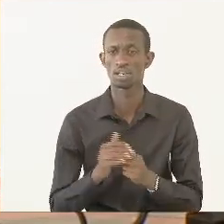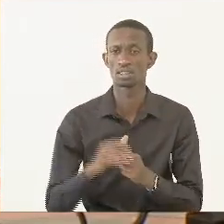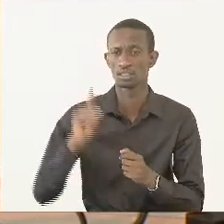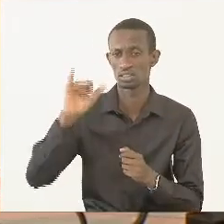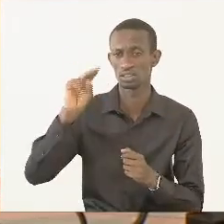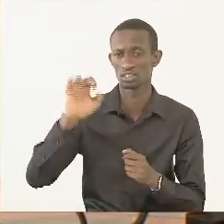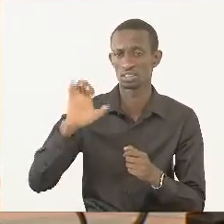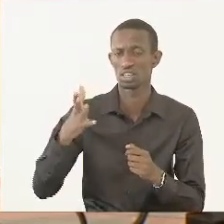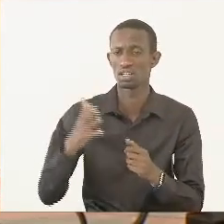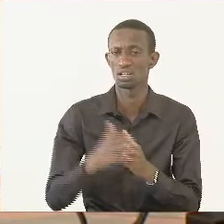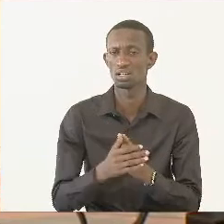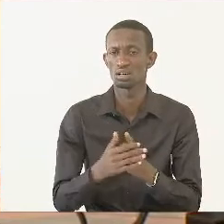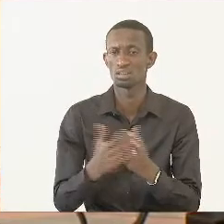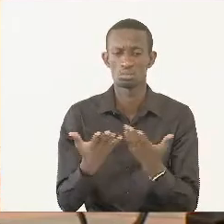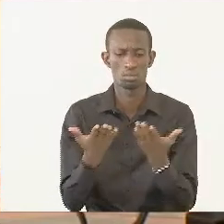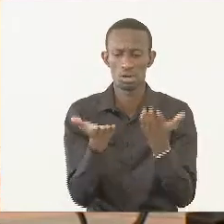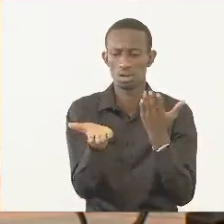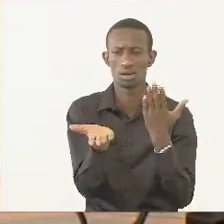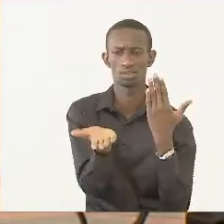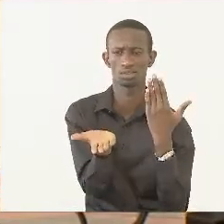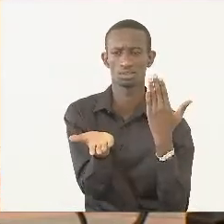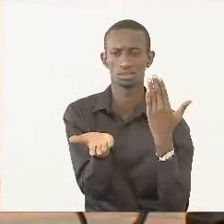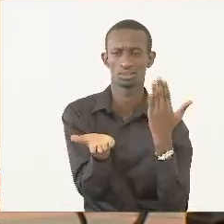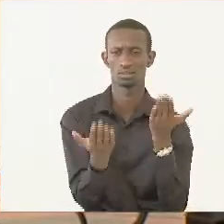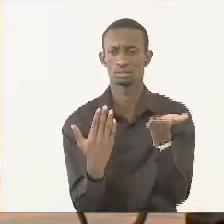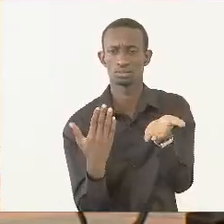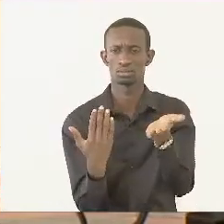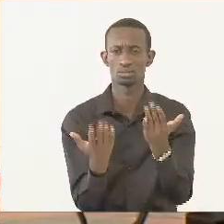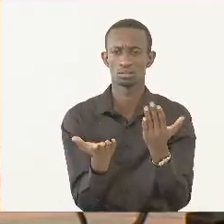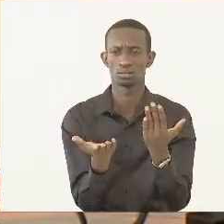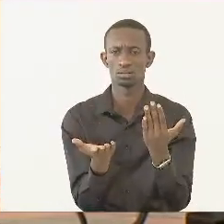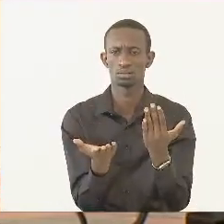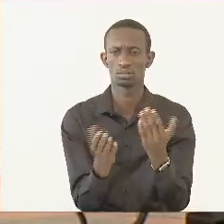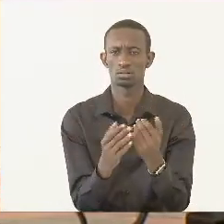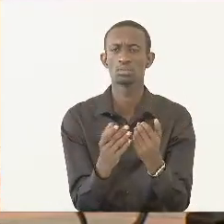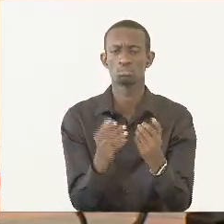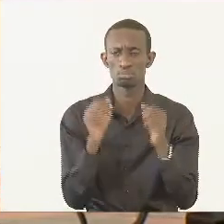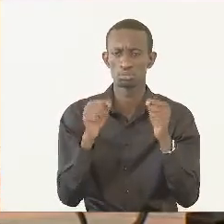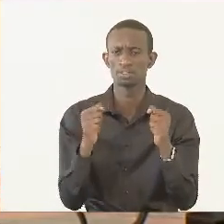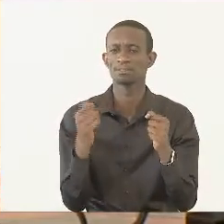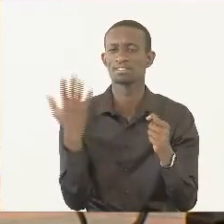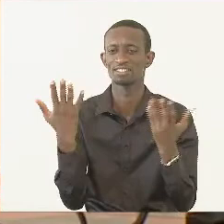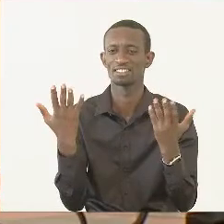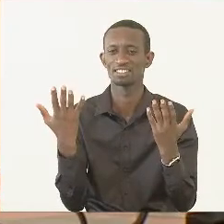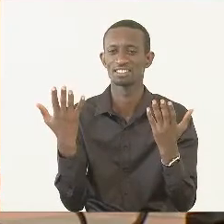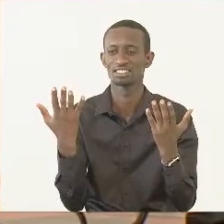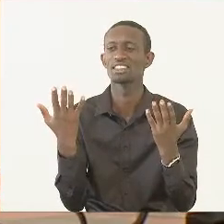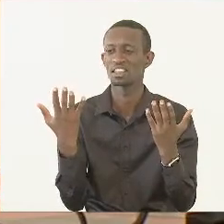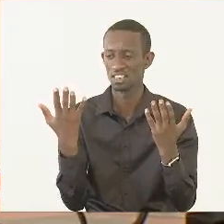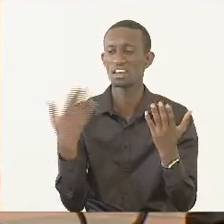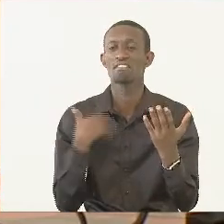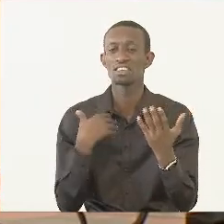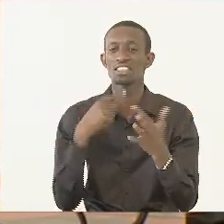it, so it even doesn't work. Meaning that, yes, 5 digits, but this face is left, this face is right. So